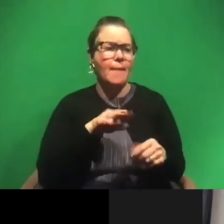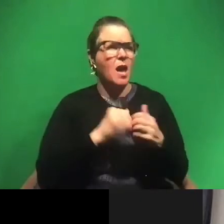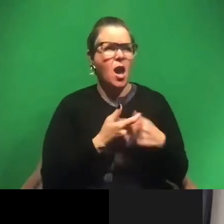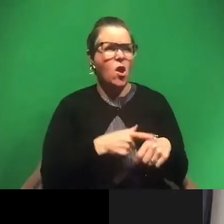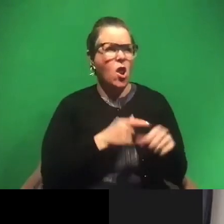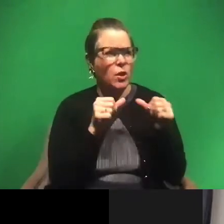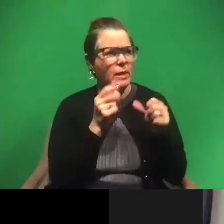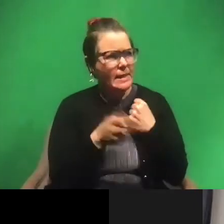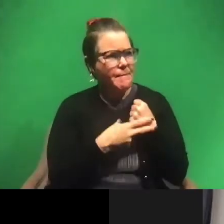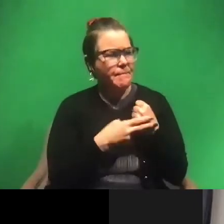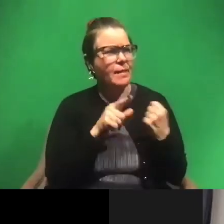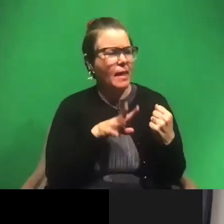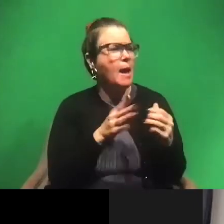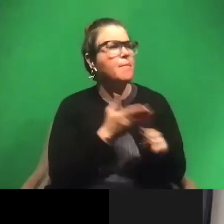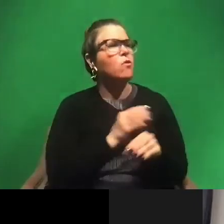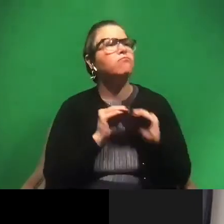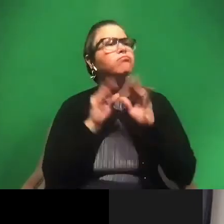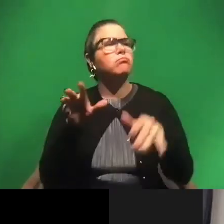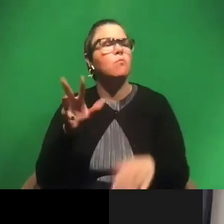then release them into the wild?